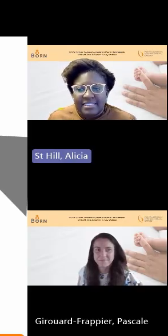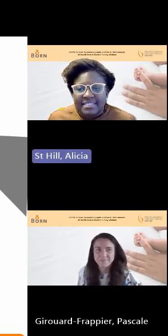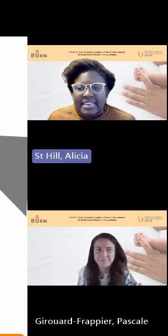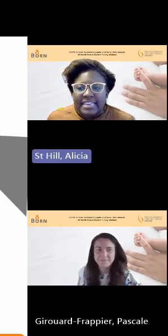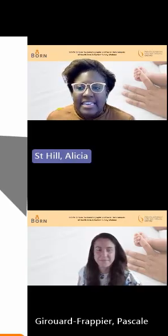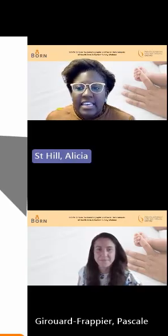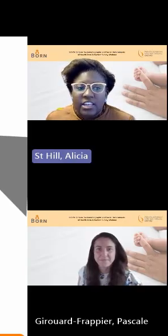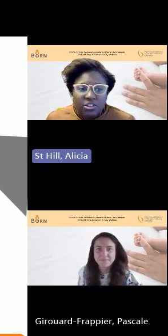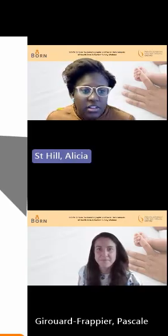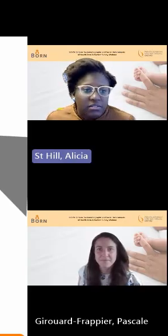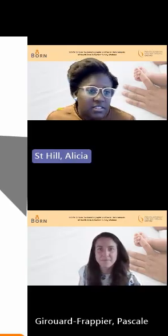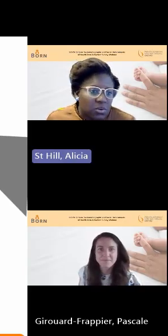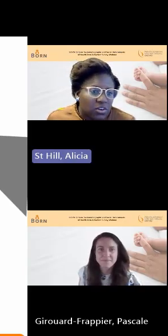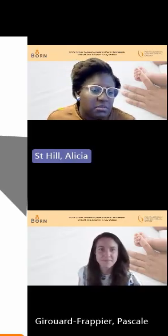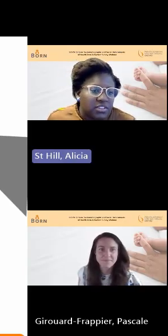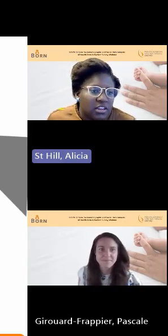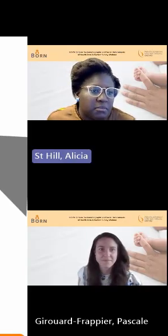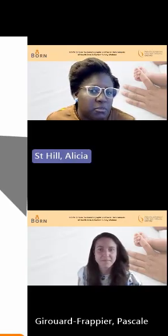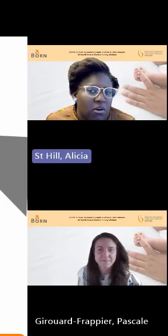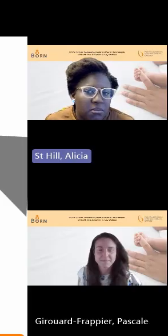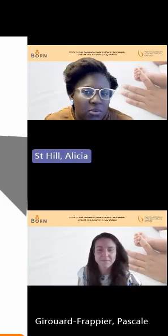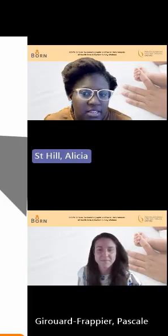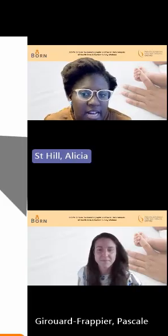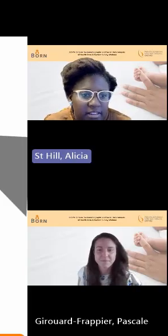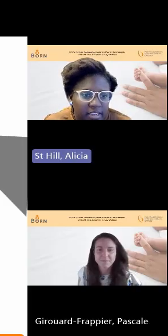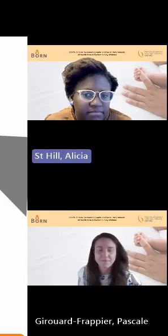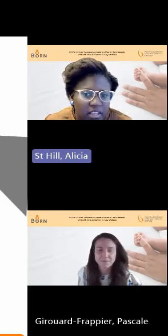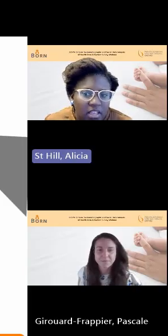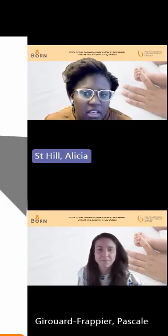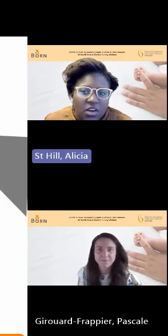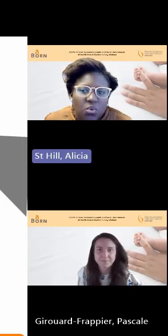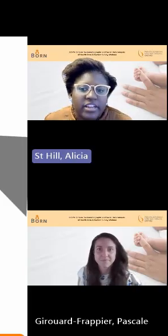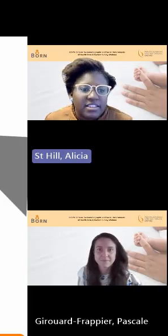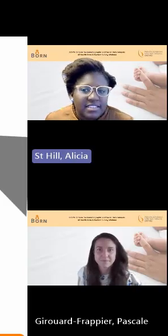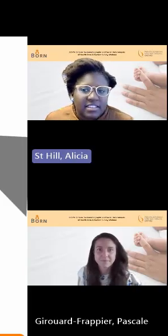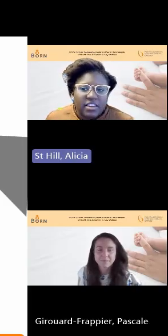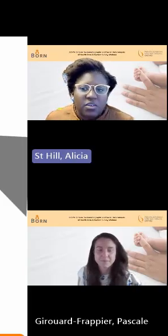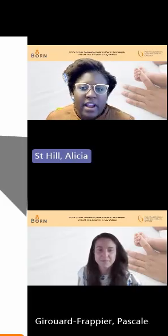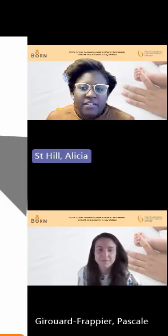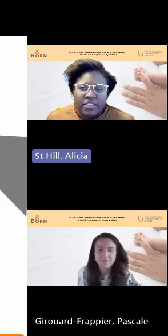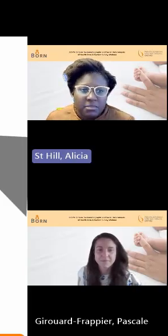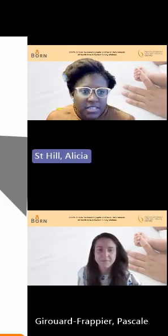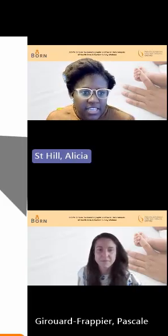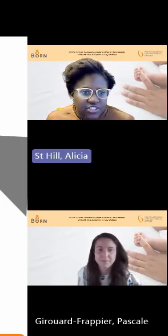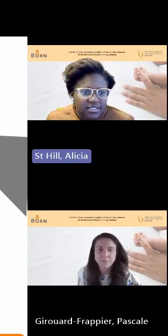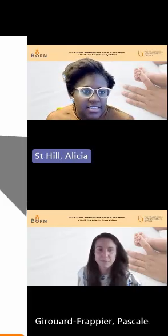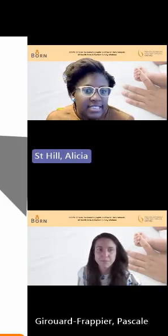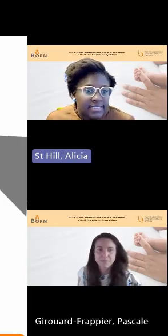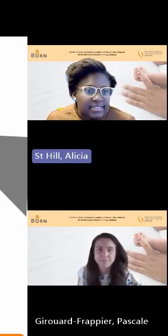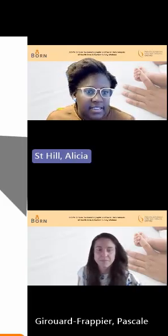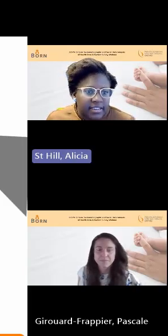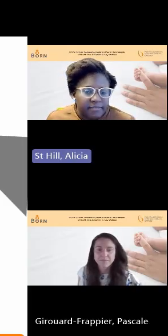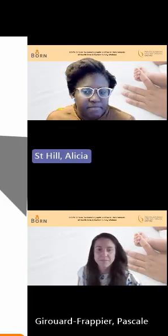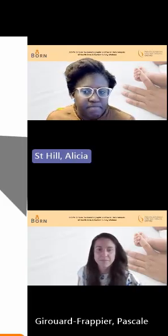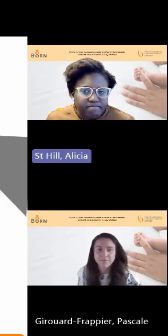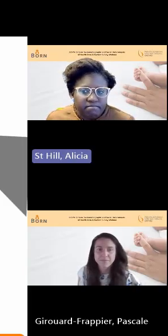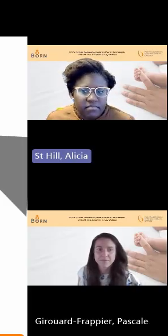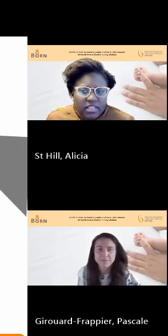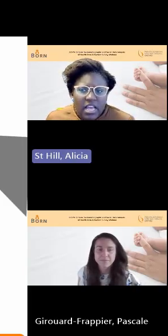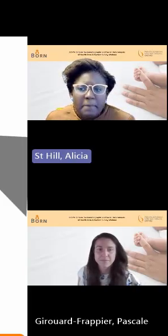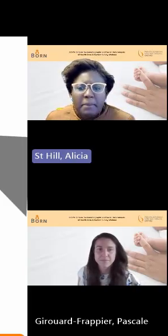sociodemographic lines, including recent work that we've done on postpartum mortality, we're increasingly aware of the limitations in the existing